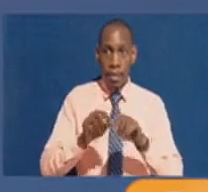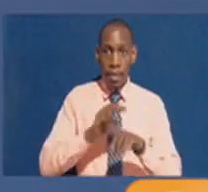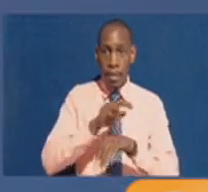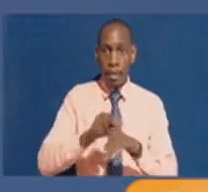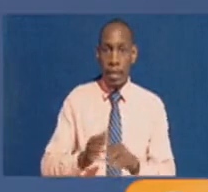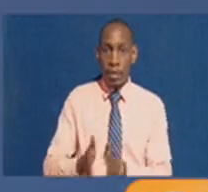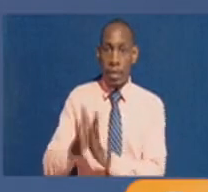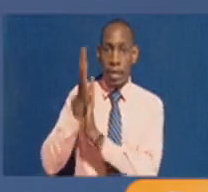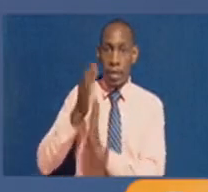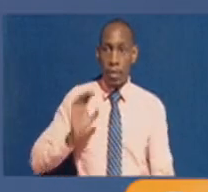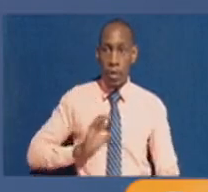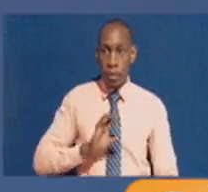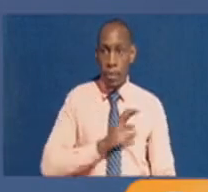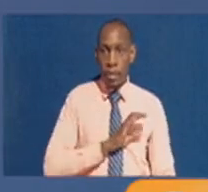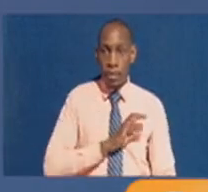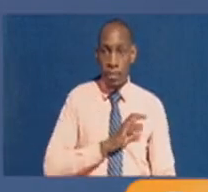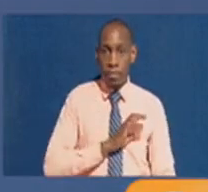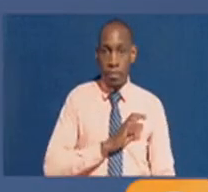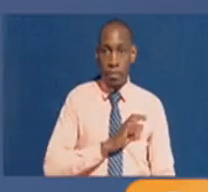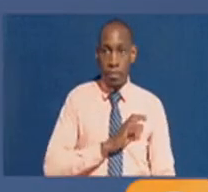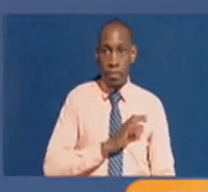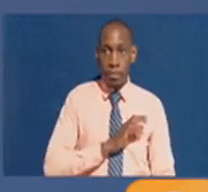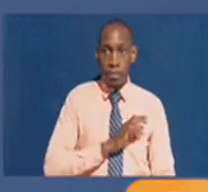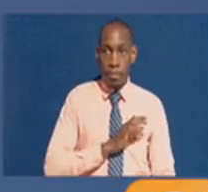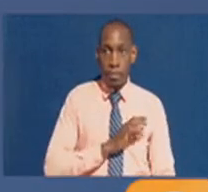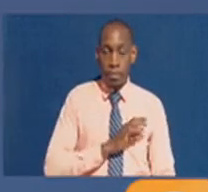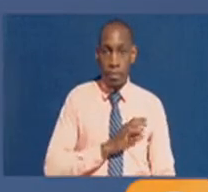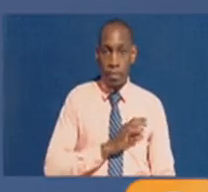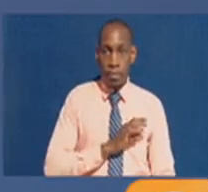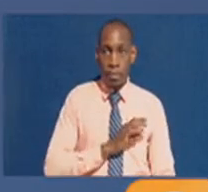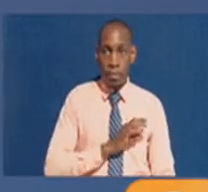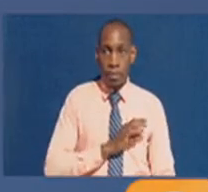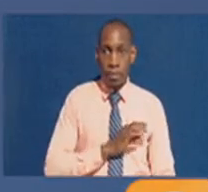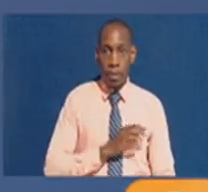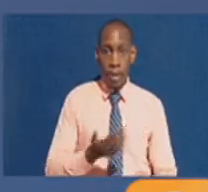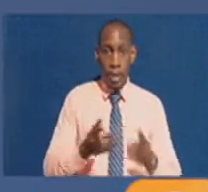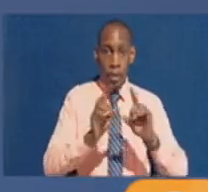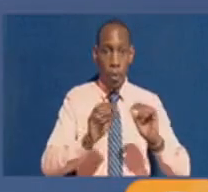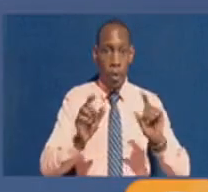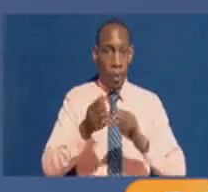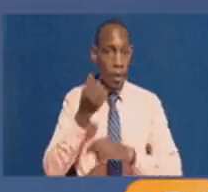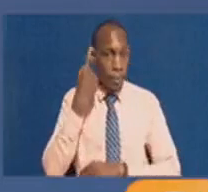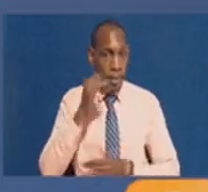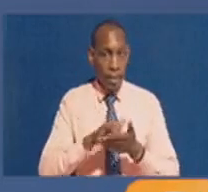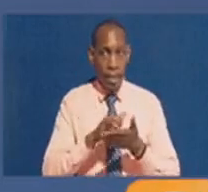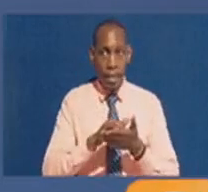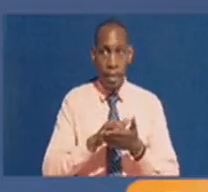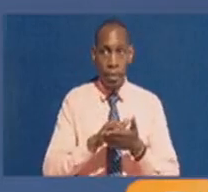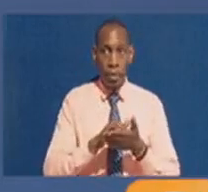Security Committee was coming to we are getting allegation that